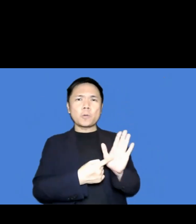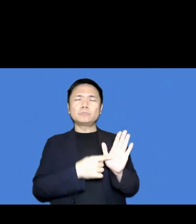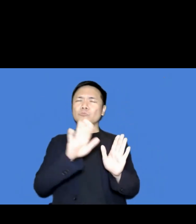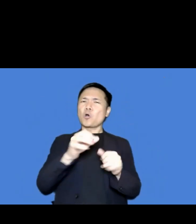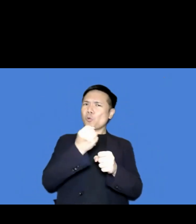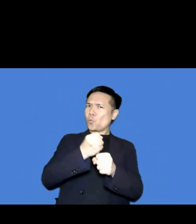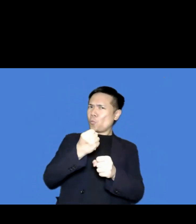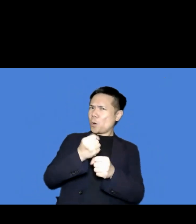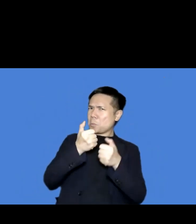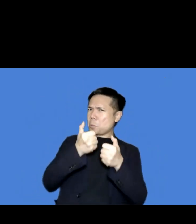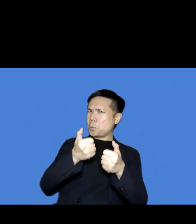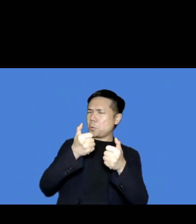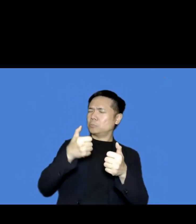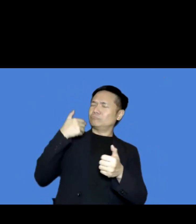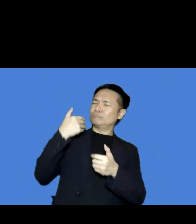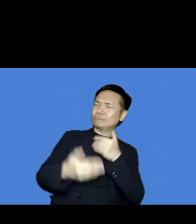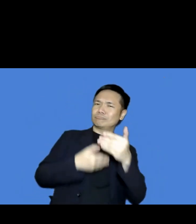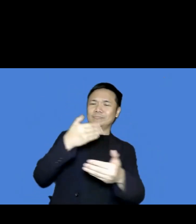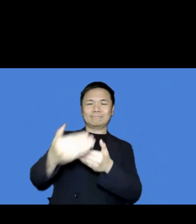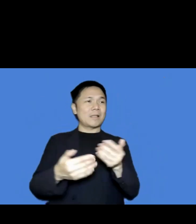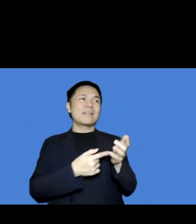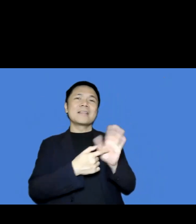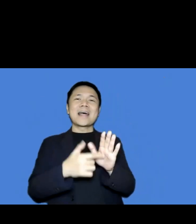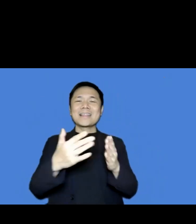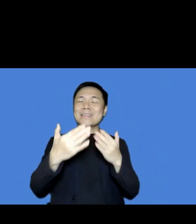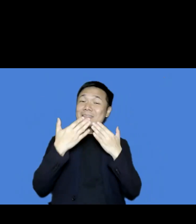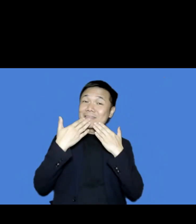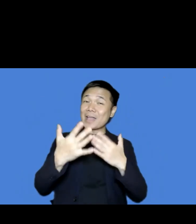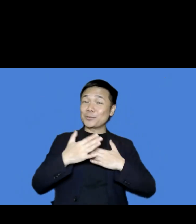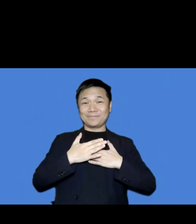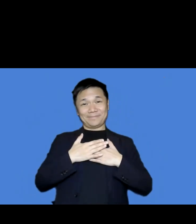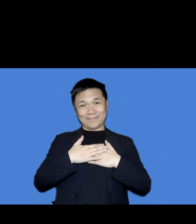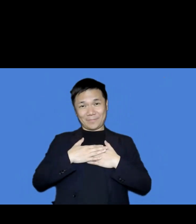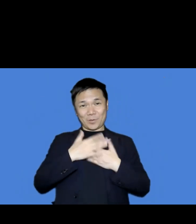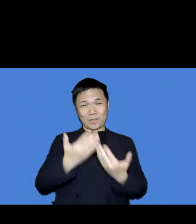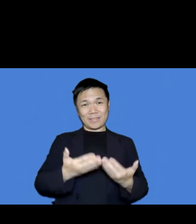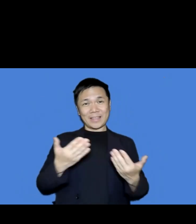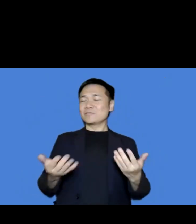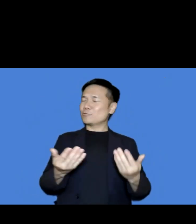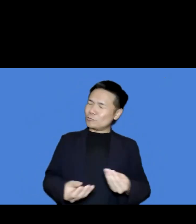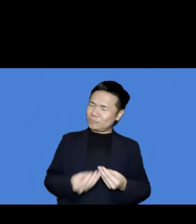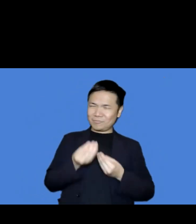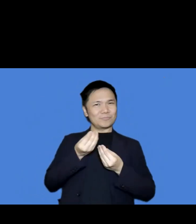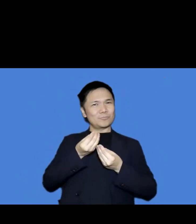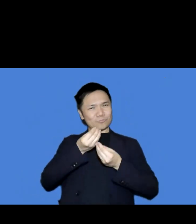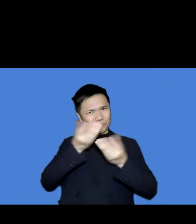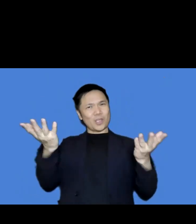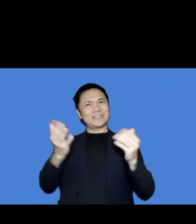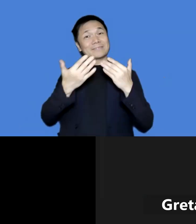practices that have worked. And thank you so much for offering to share those resources, Arman. Greta, would